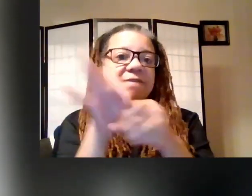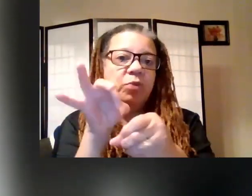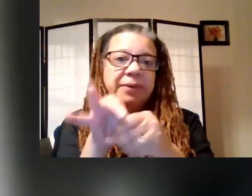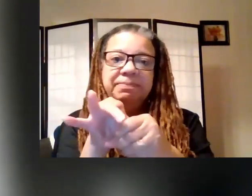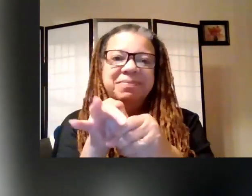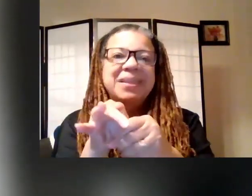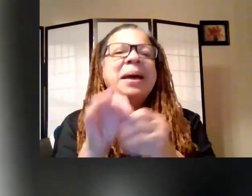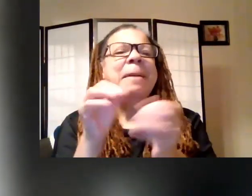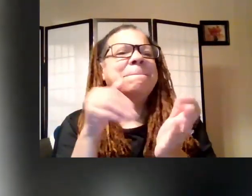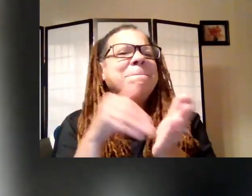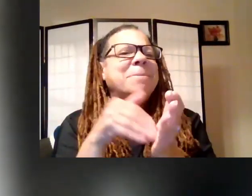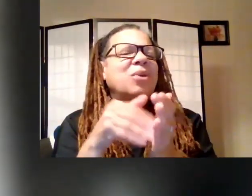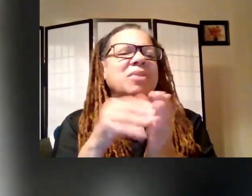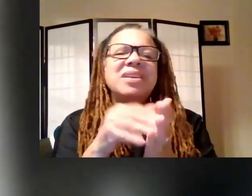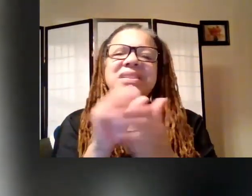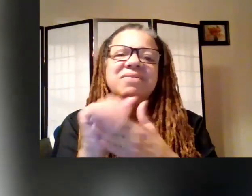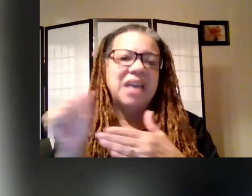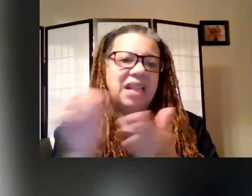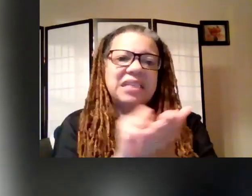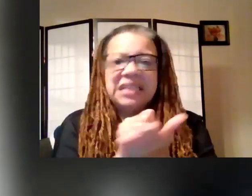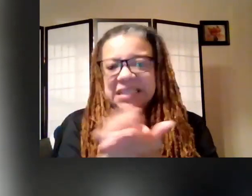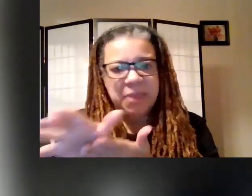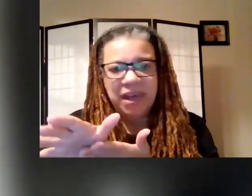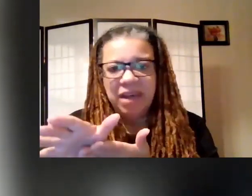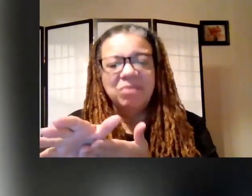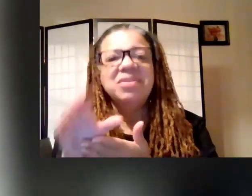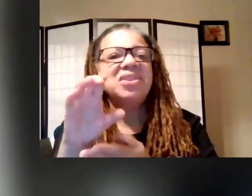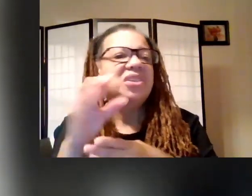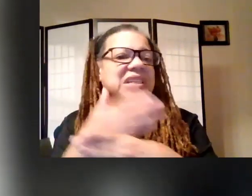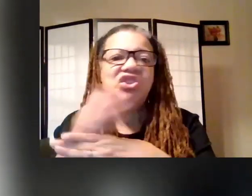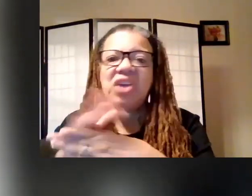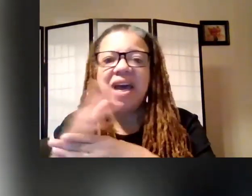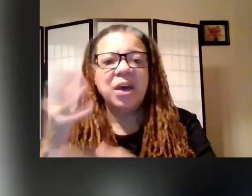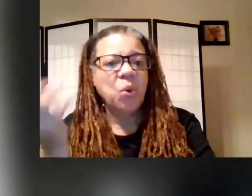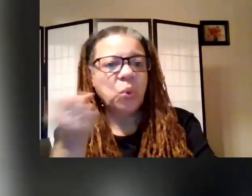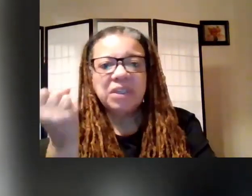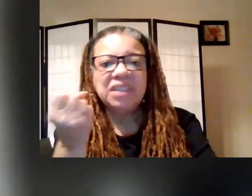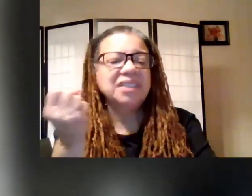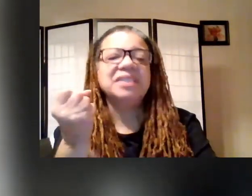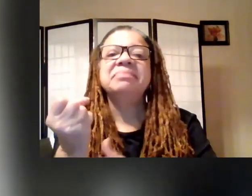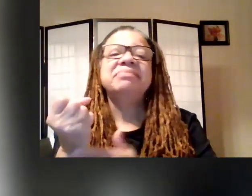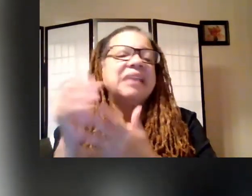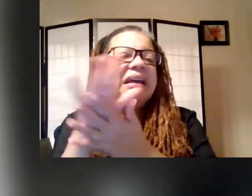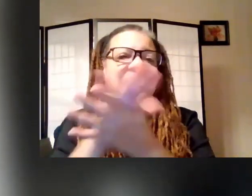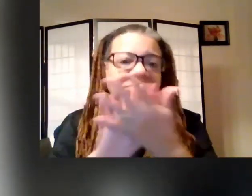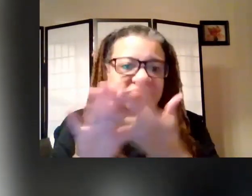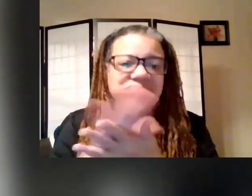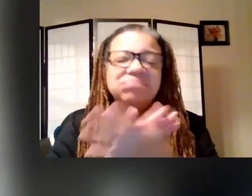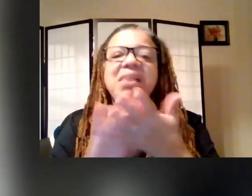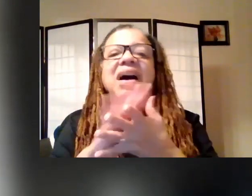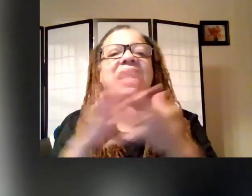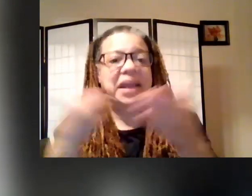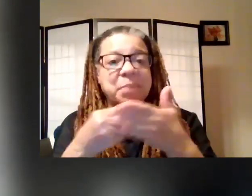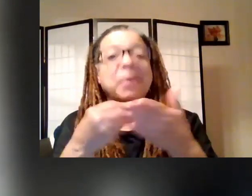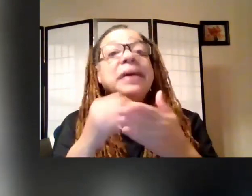spends billions of dollars on share buybacks for shareholders and in dividends to holders. There's a significant amount of money. There's enough